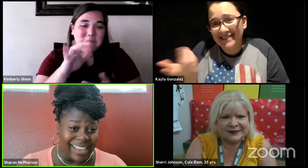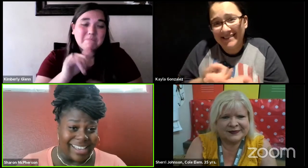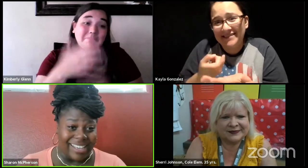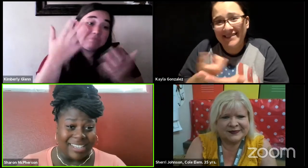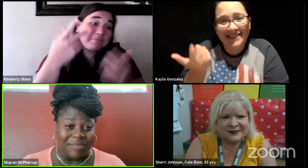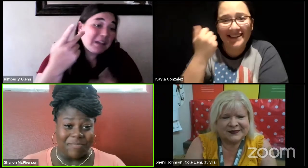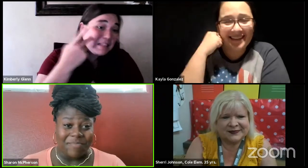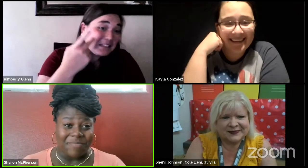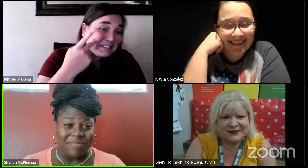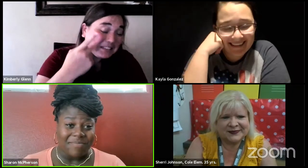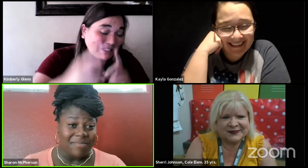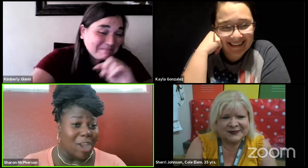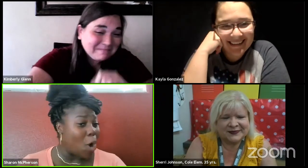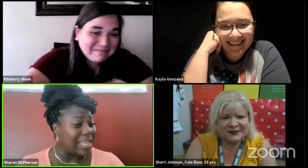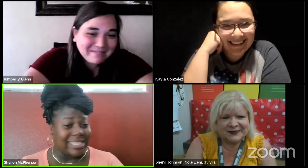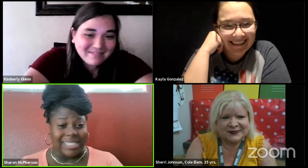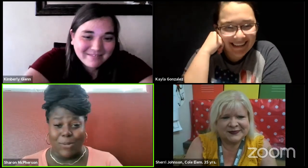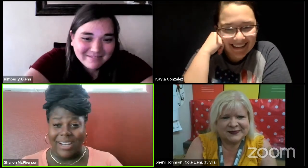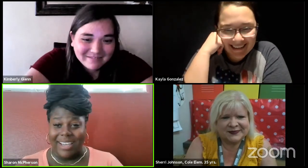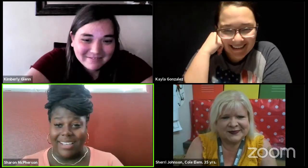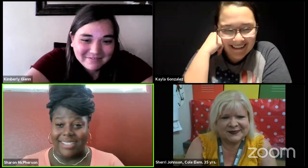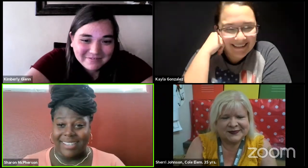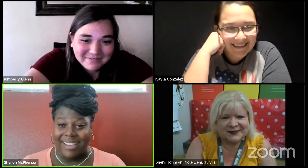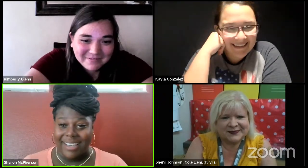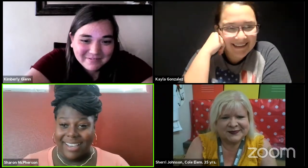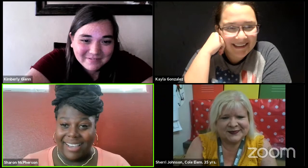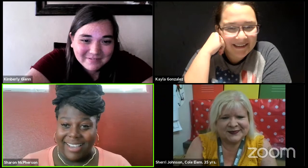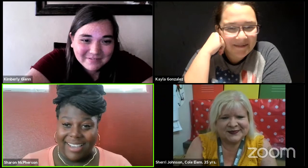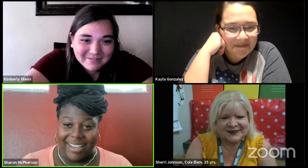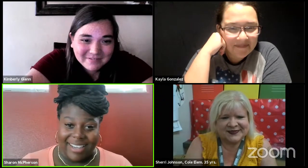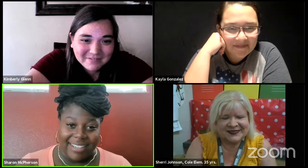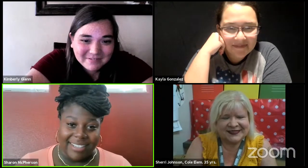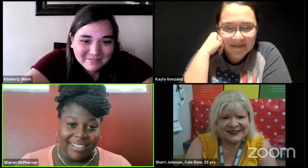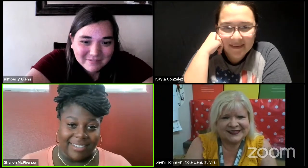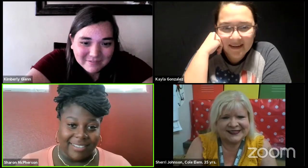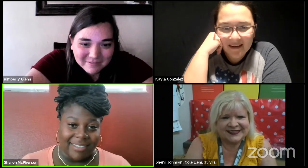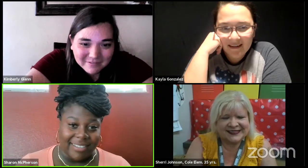Hockey? Oh, let's see what it is.